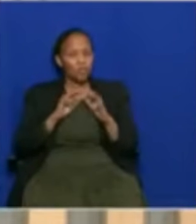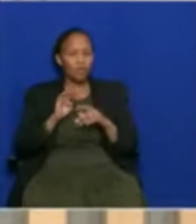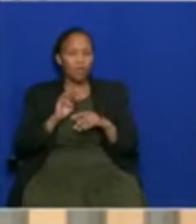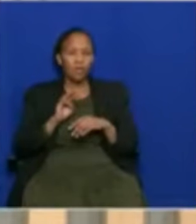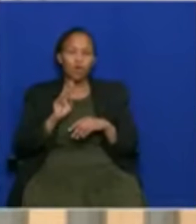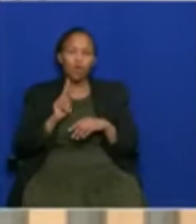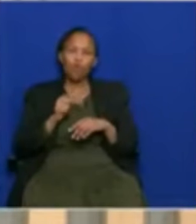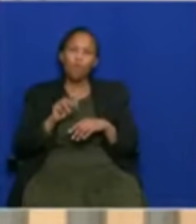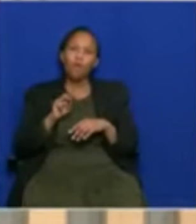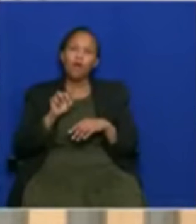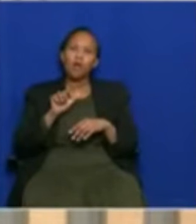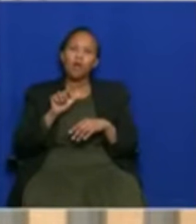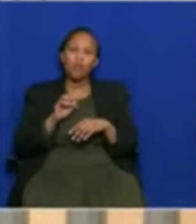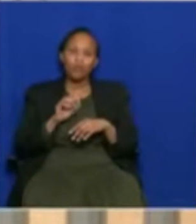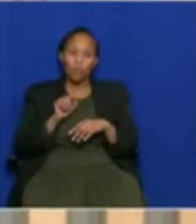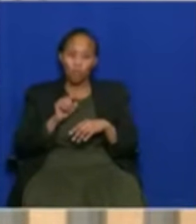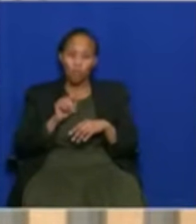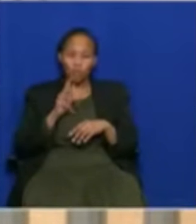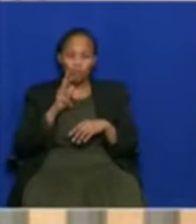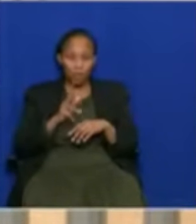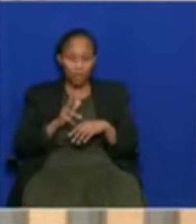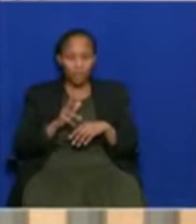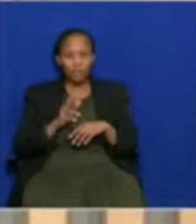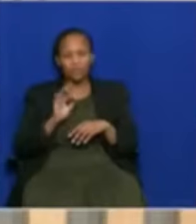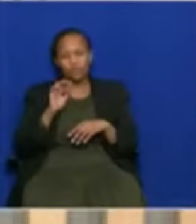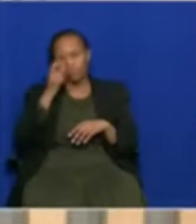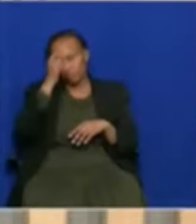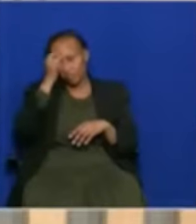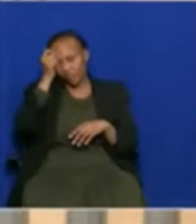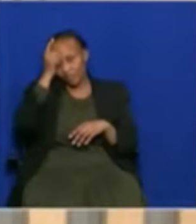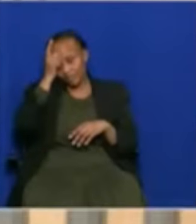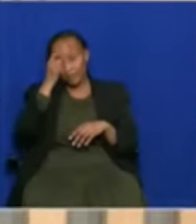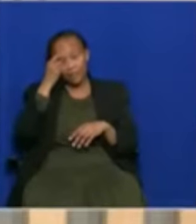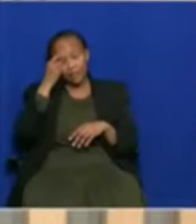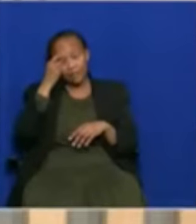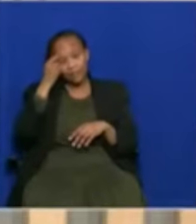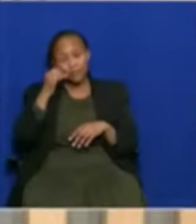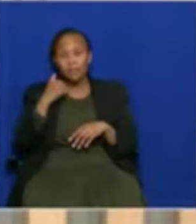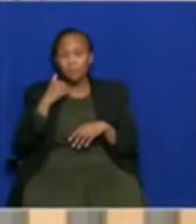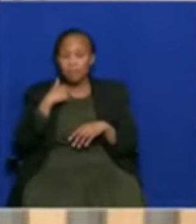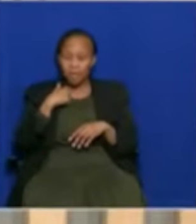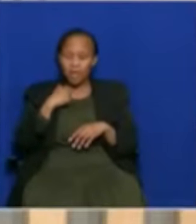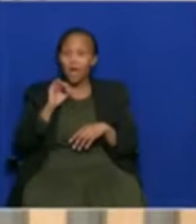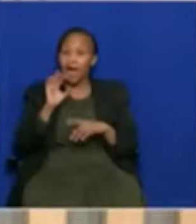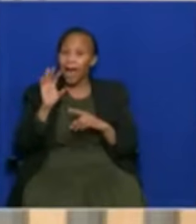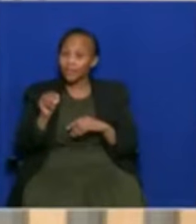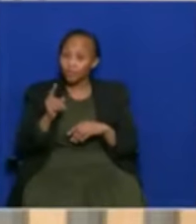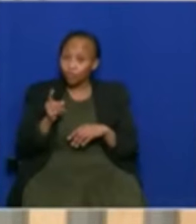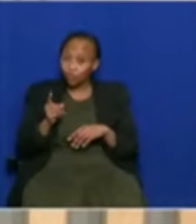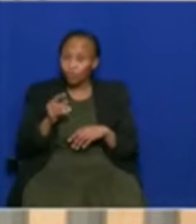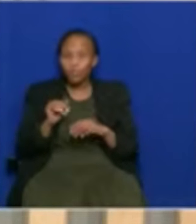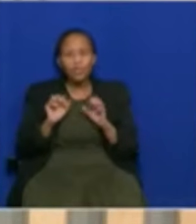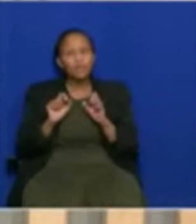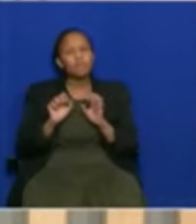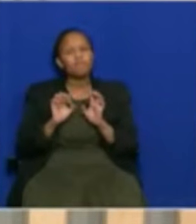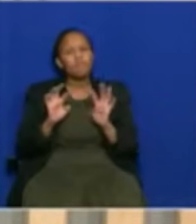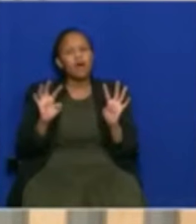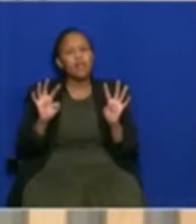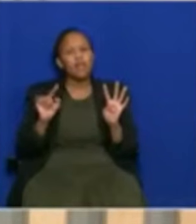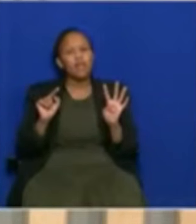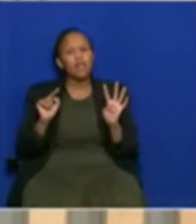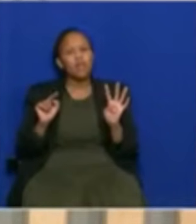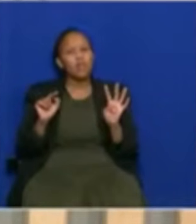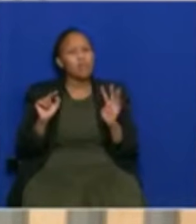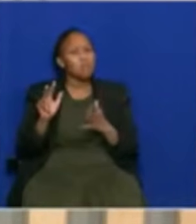I asked you, she asked you a different question. I asked whether or not that panel had been approved by a